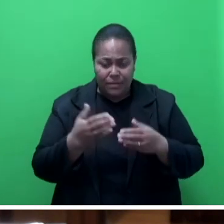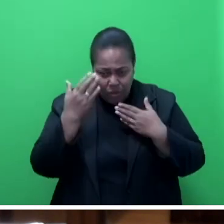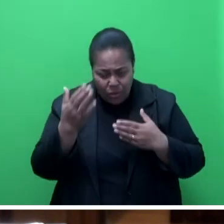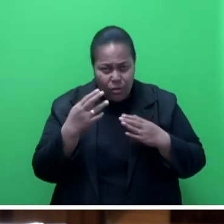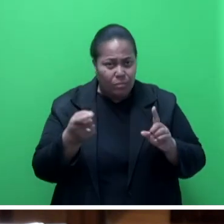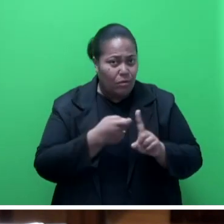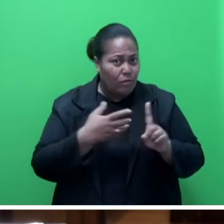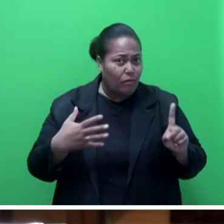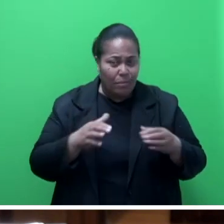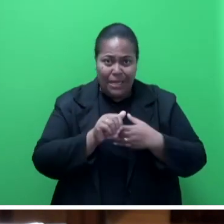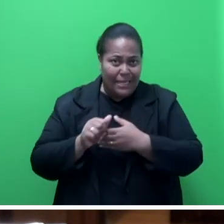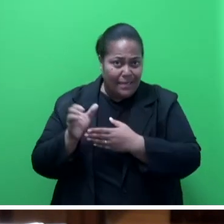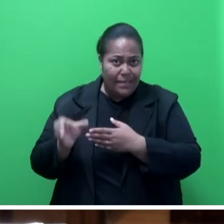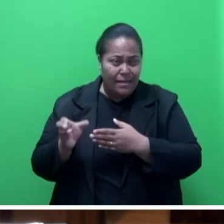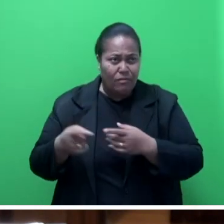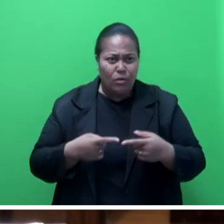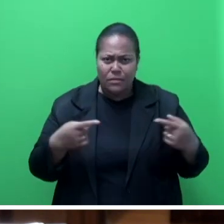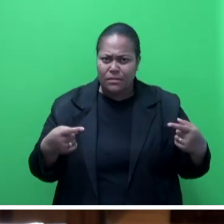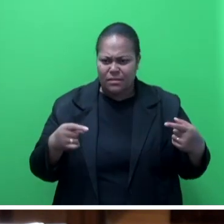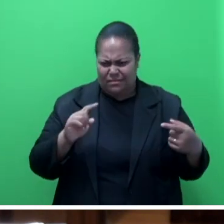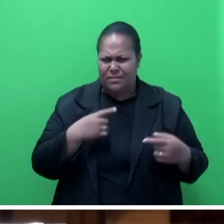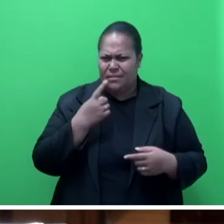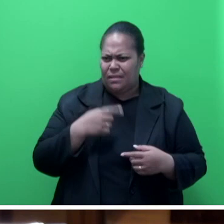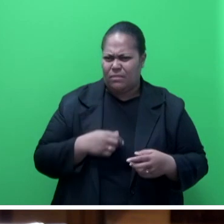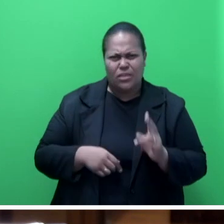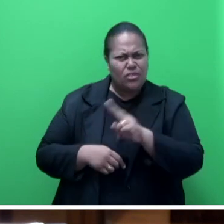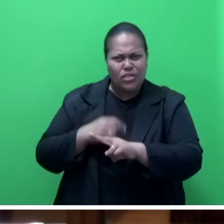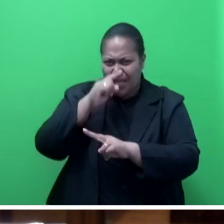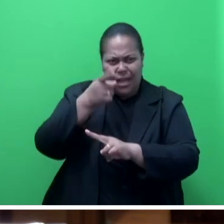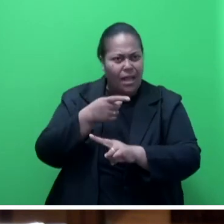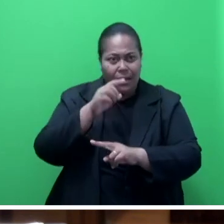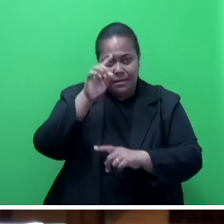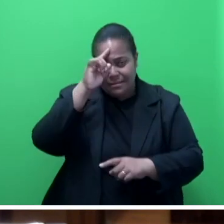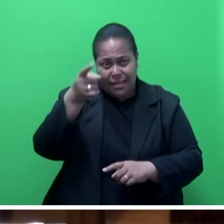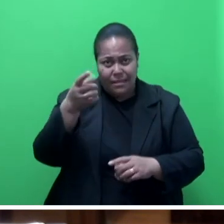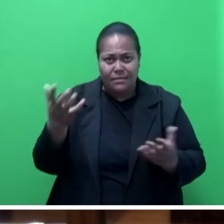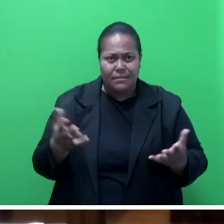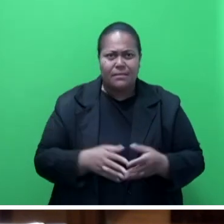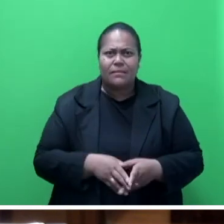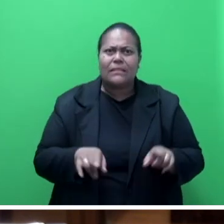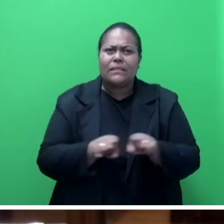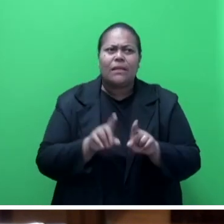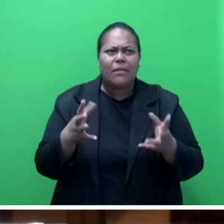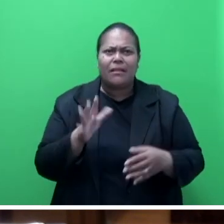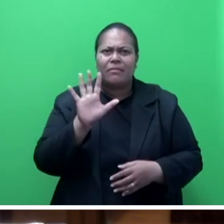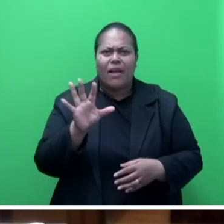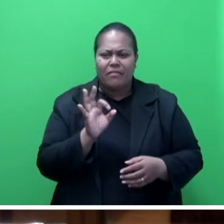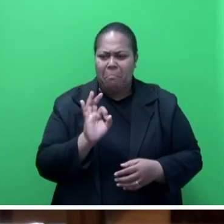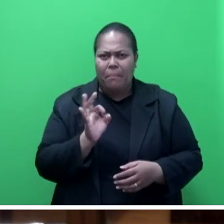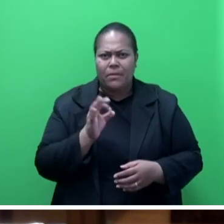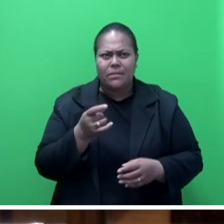of the opposition told me that she can't even understand Bulunotha because it seems like he's got 5 marbles in his mouth when he speaks.